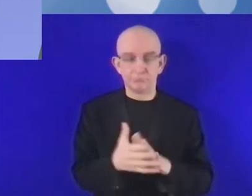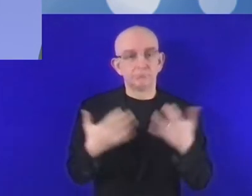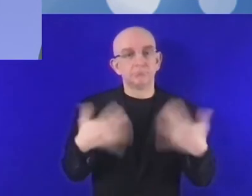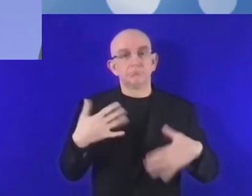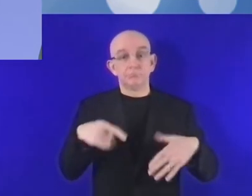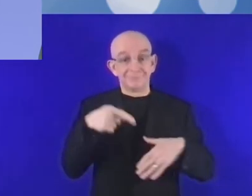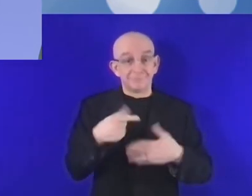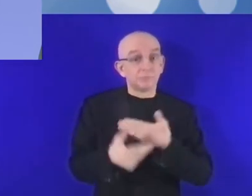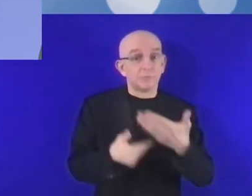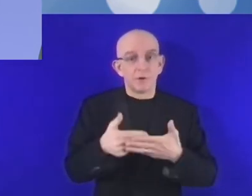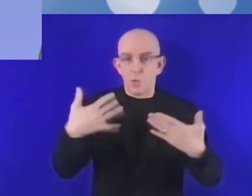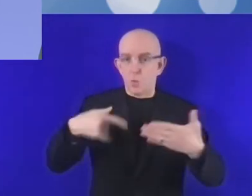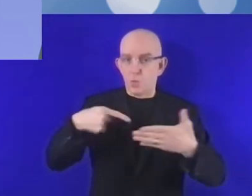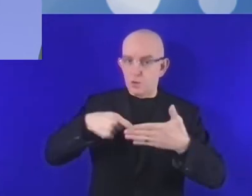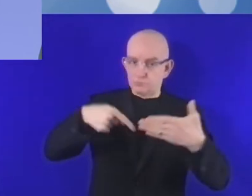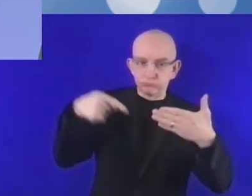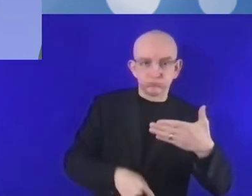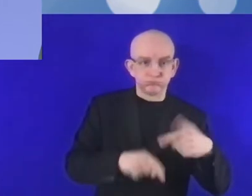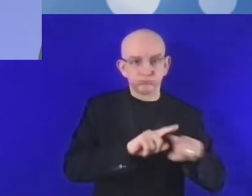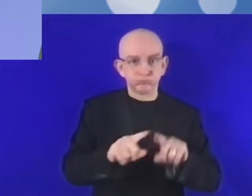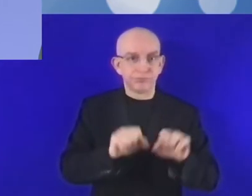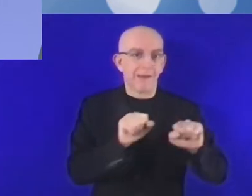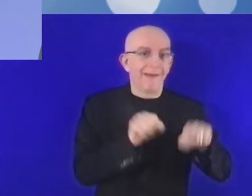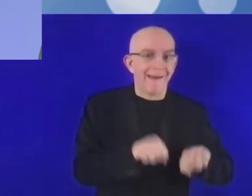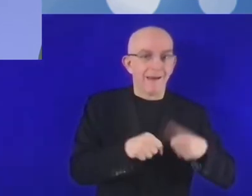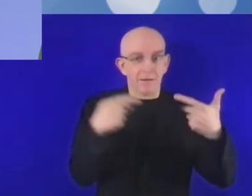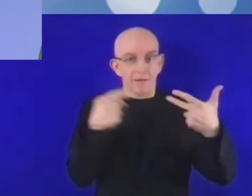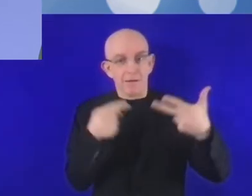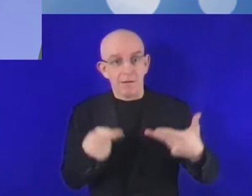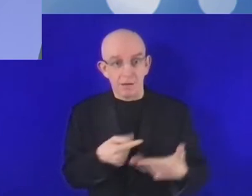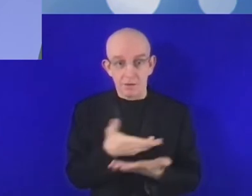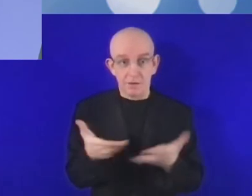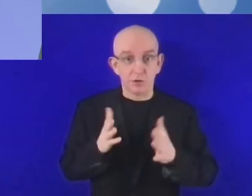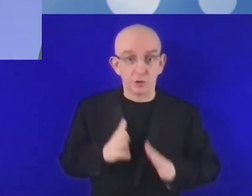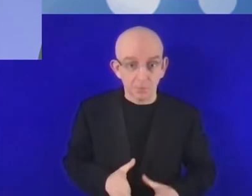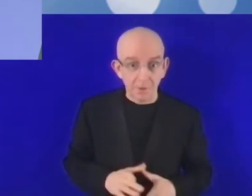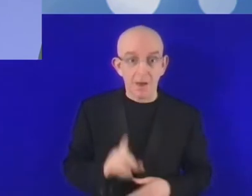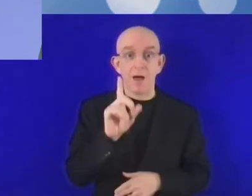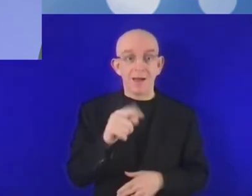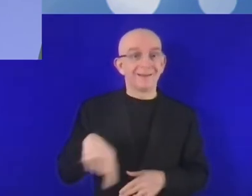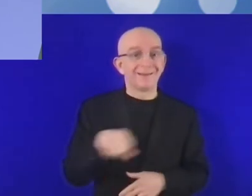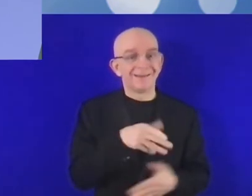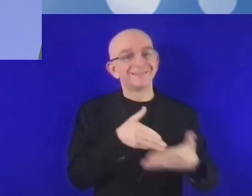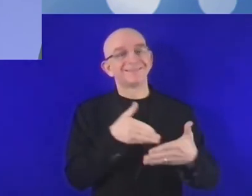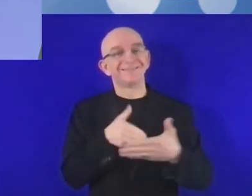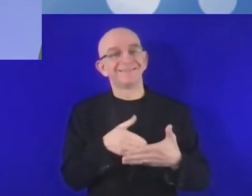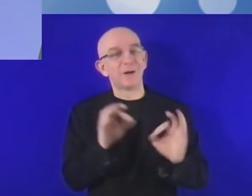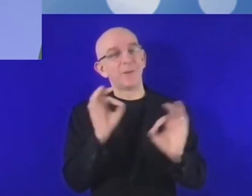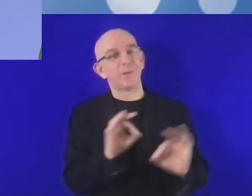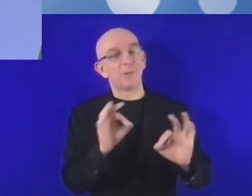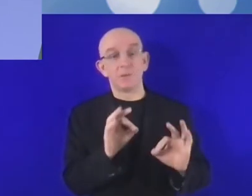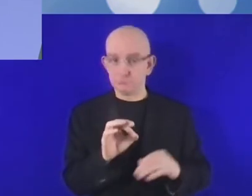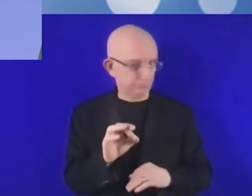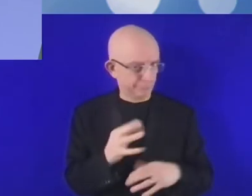lot of negative effects especially for businesses many of them have had a face to face a new